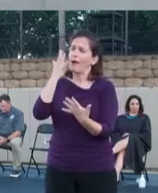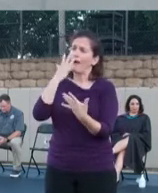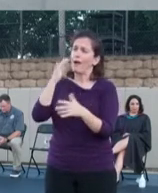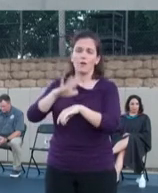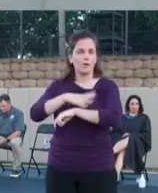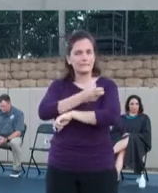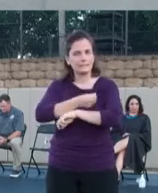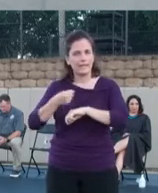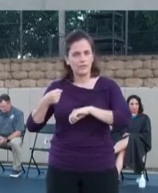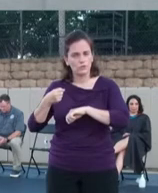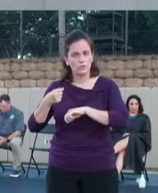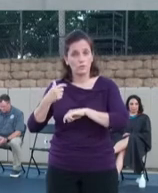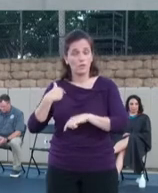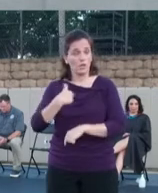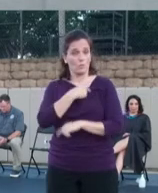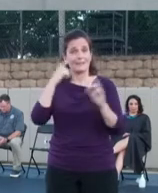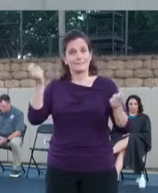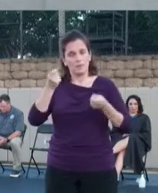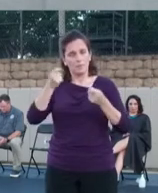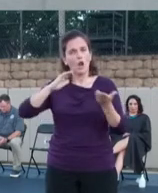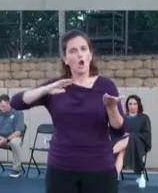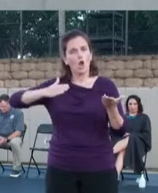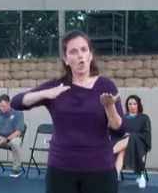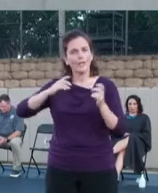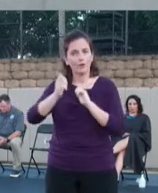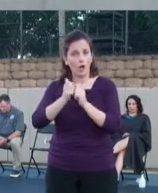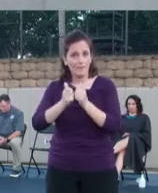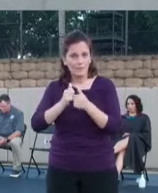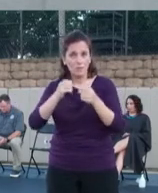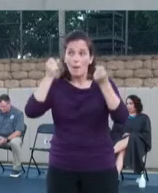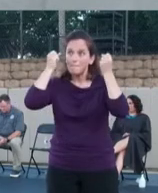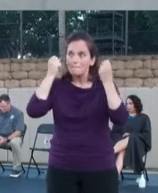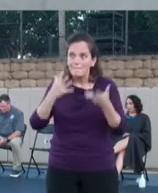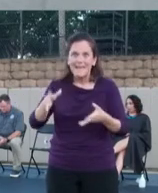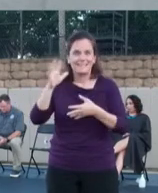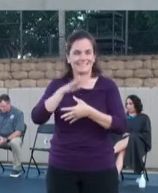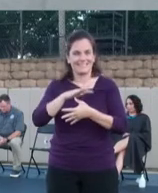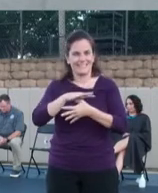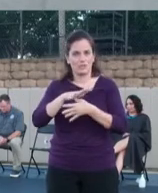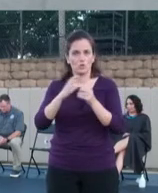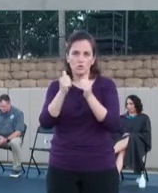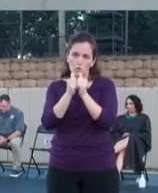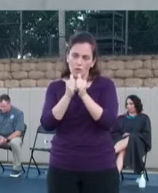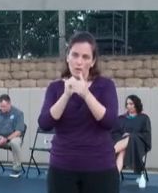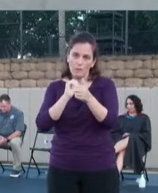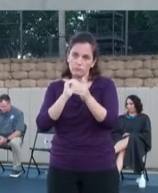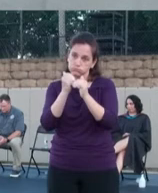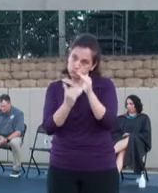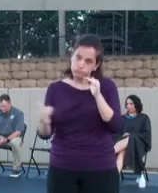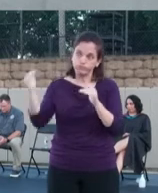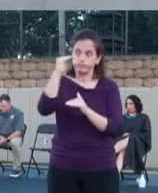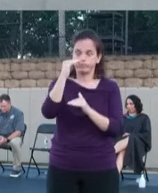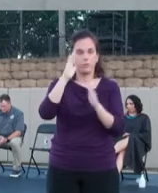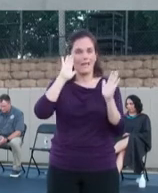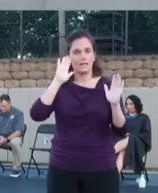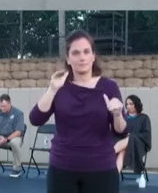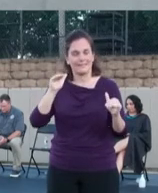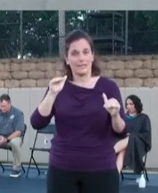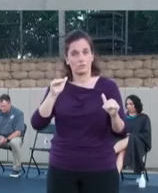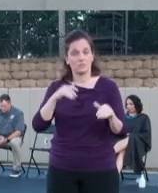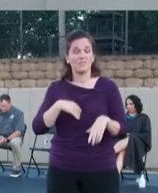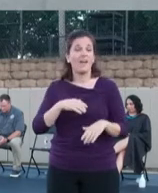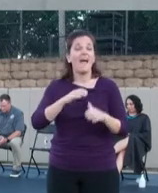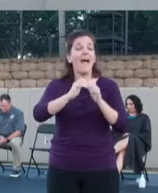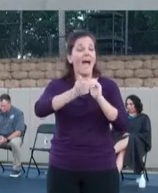We celebrated culinary competitions where many seniors surpassed expectations. Athletes